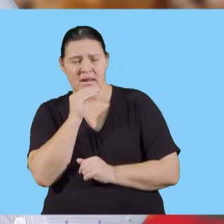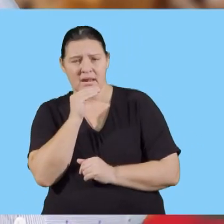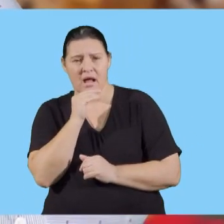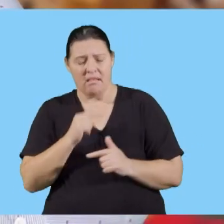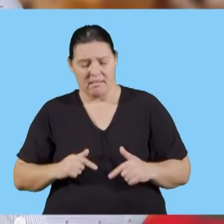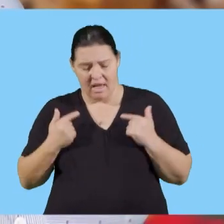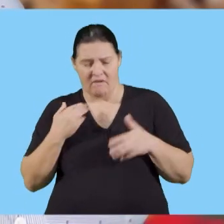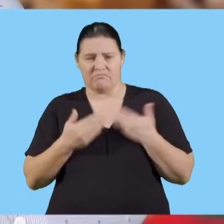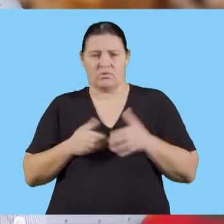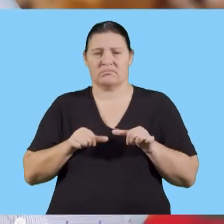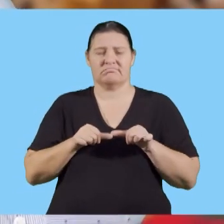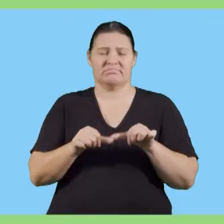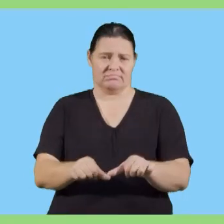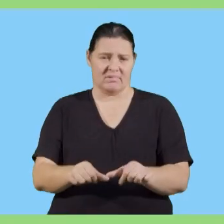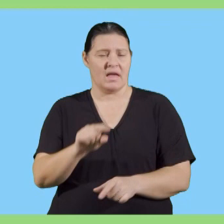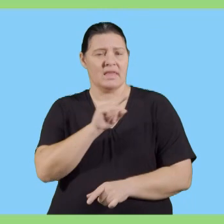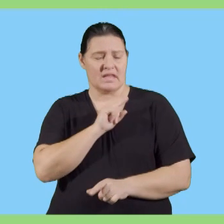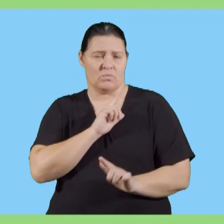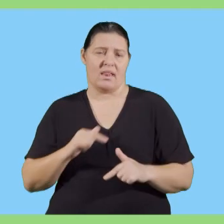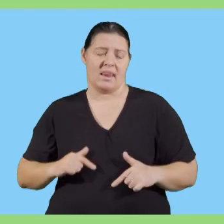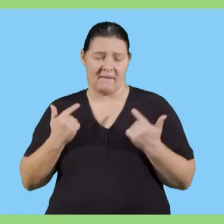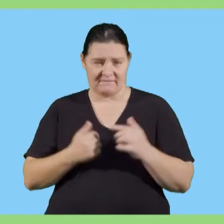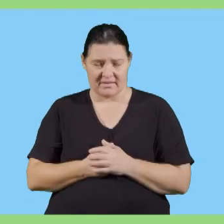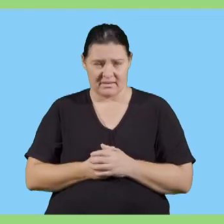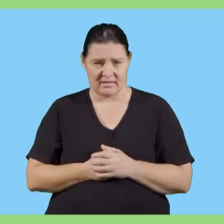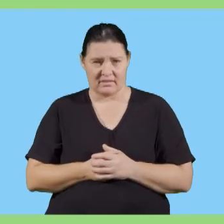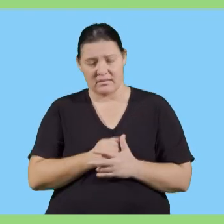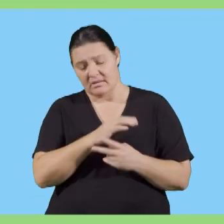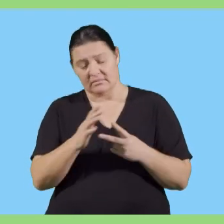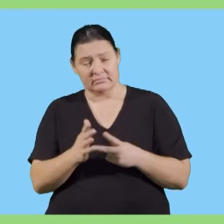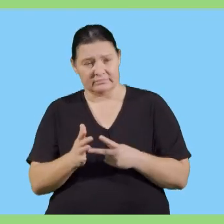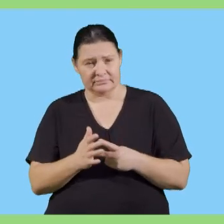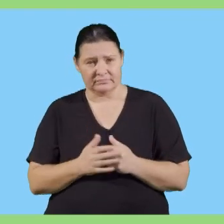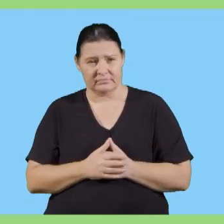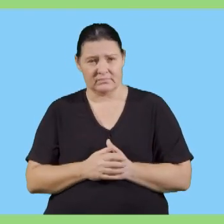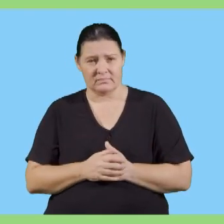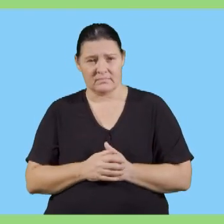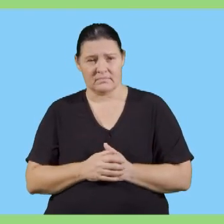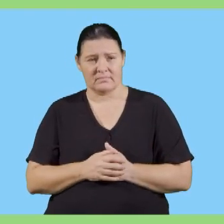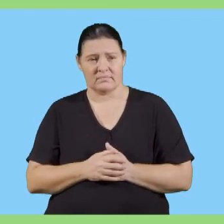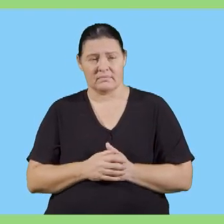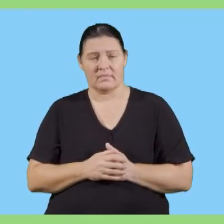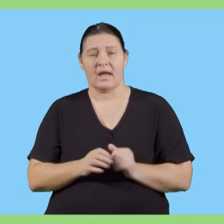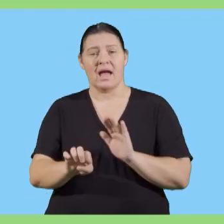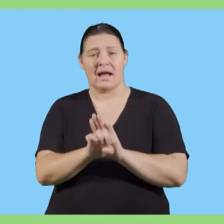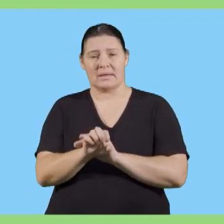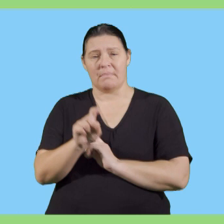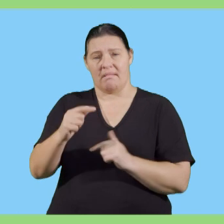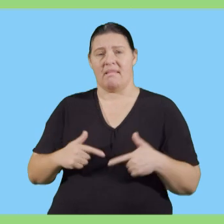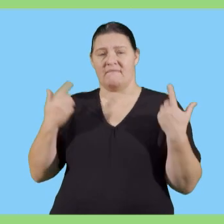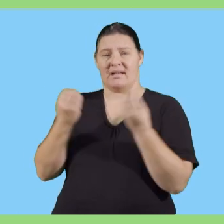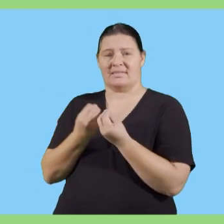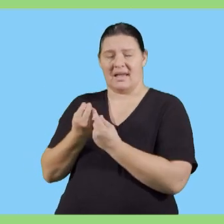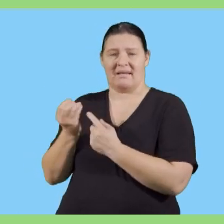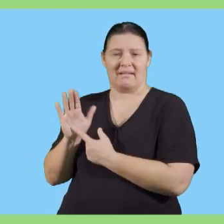then here's an example, a picture of living organisms. We can see that we have plants, which is the trees over